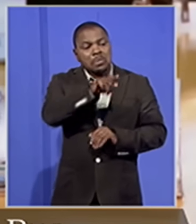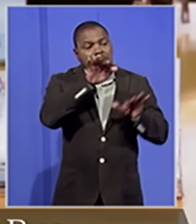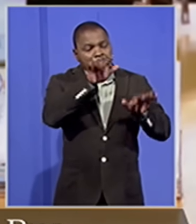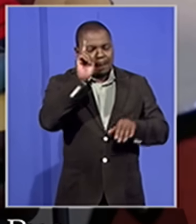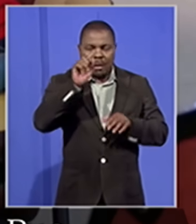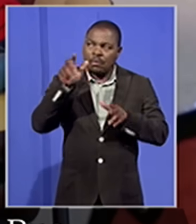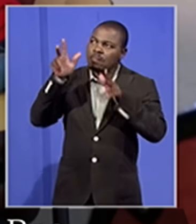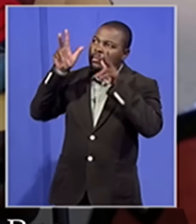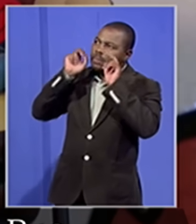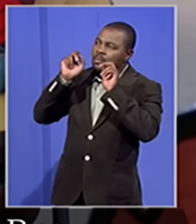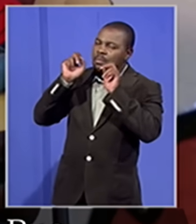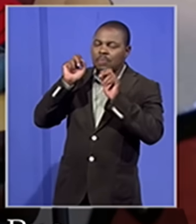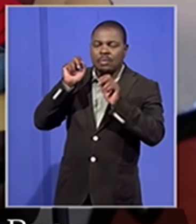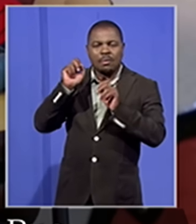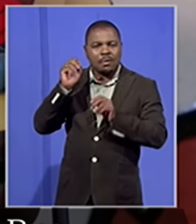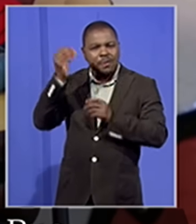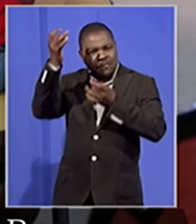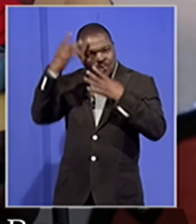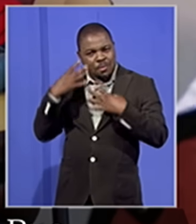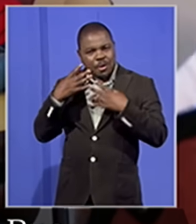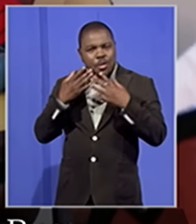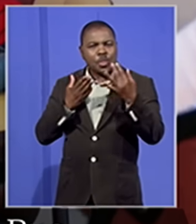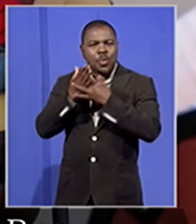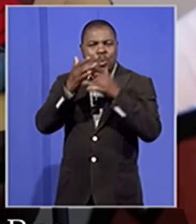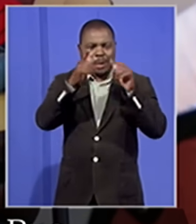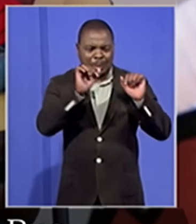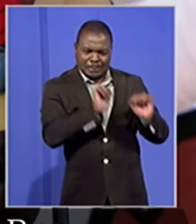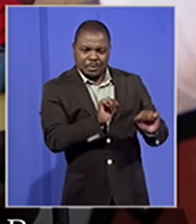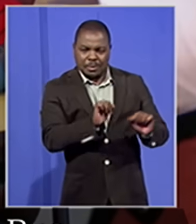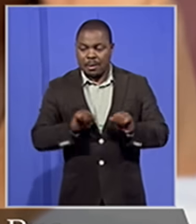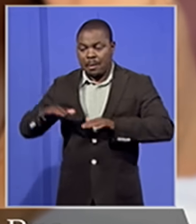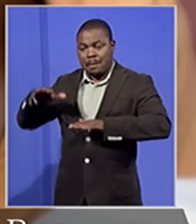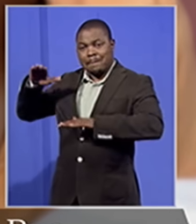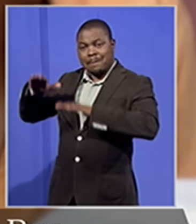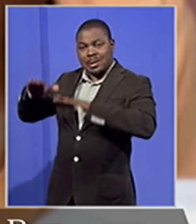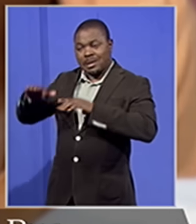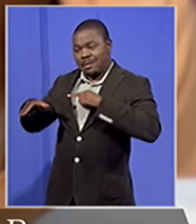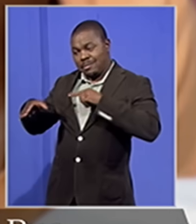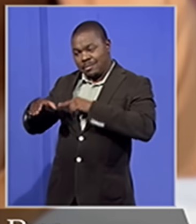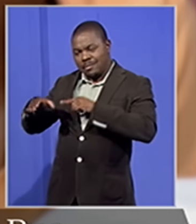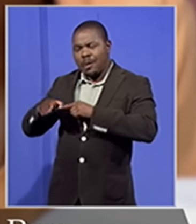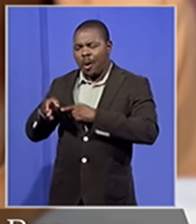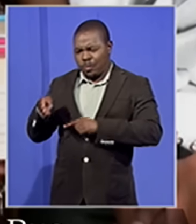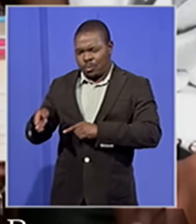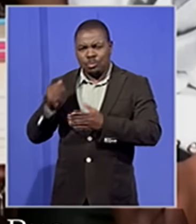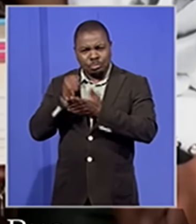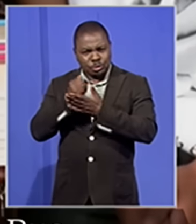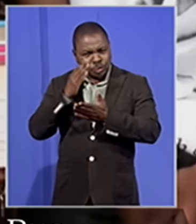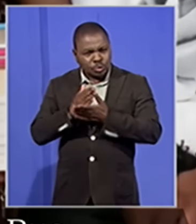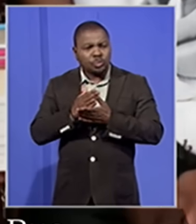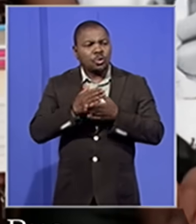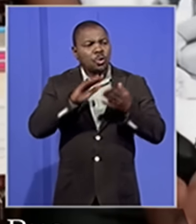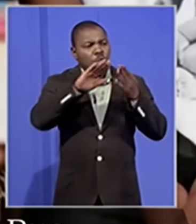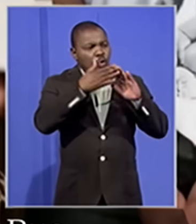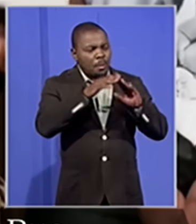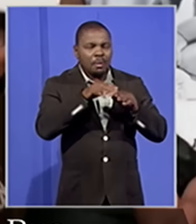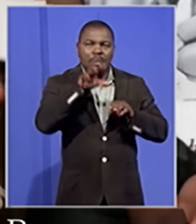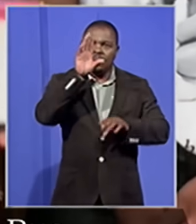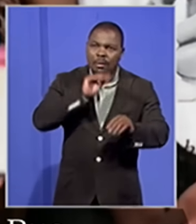hona pensalbo e eme ka matla ho bona hore setjhaba le sona se a ruteha, se tseba ditokelo tsa sona tsa